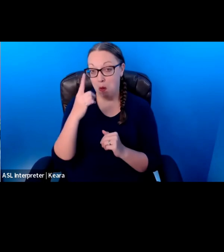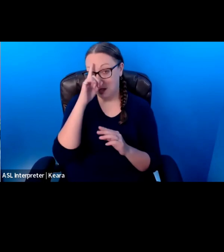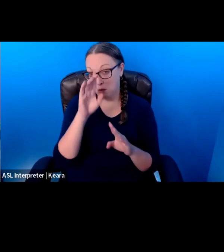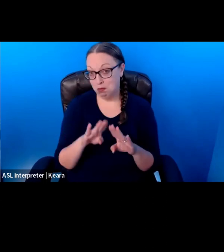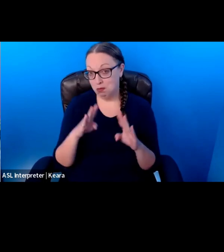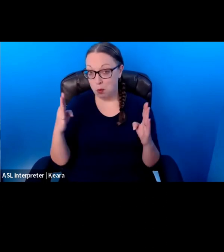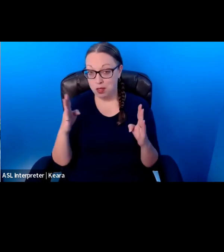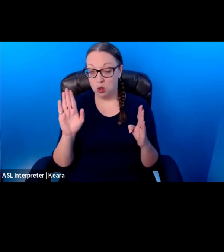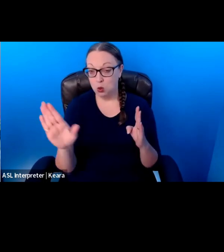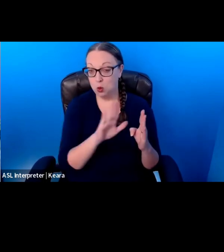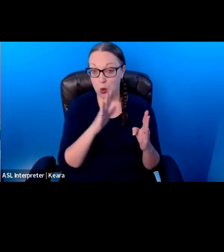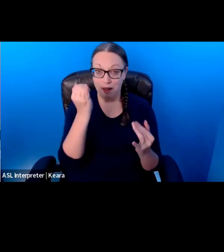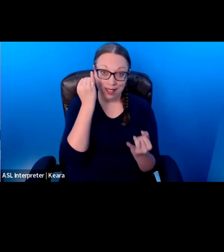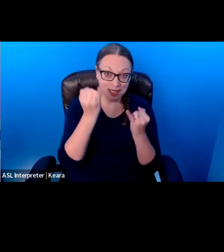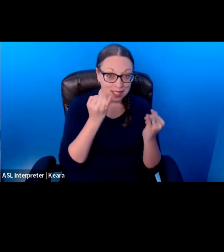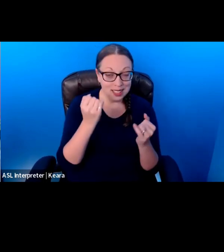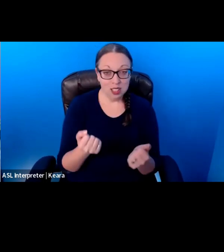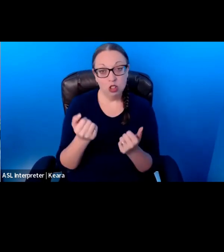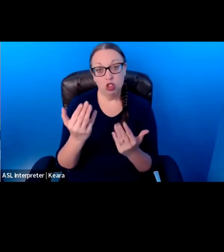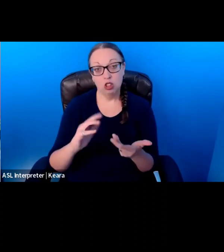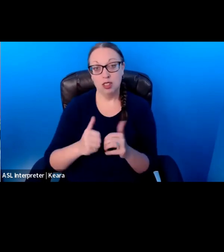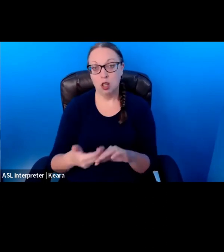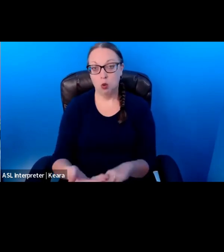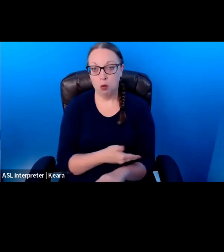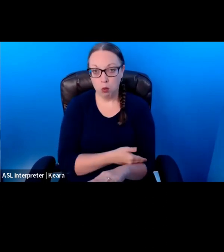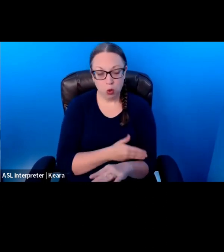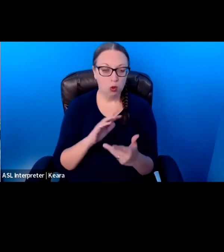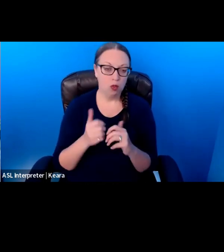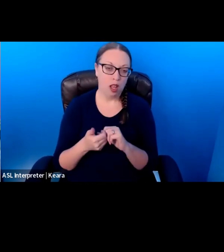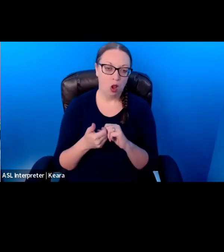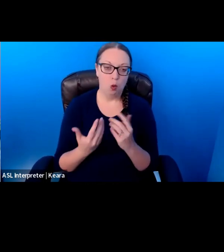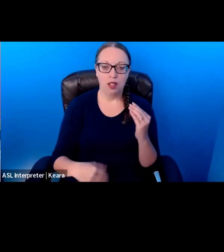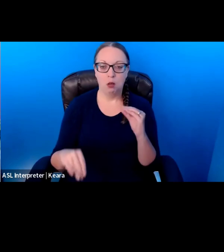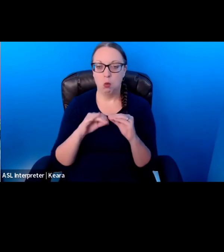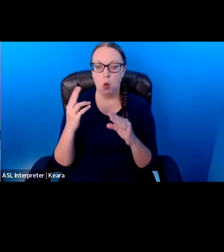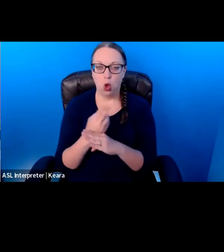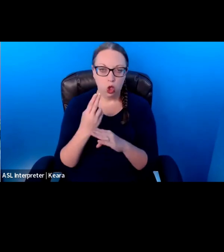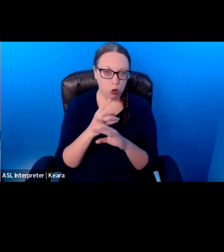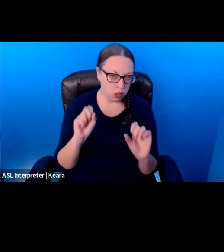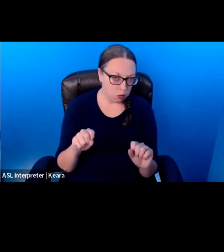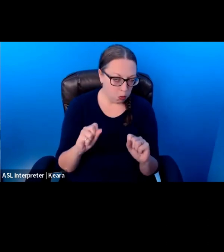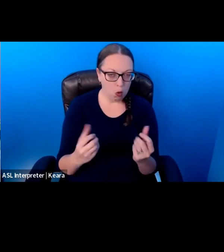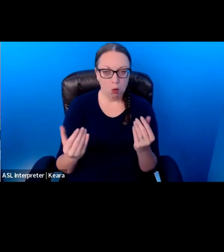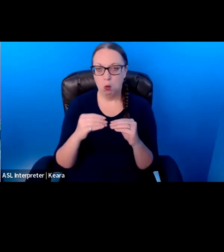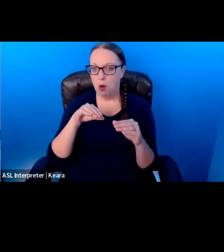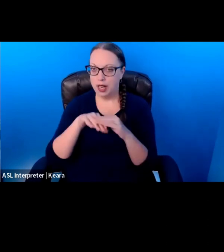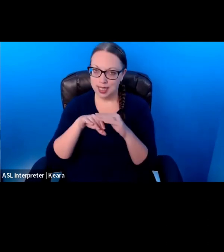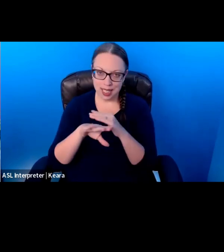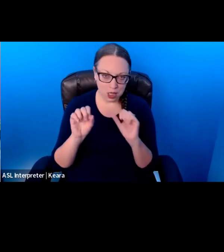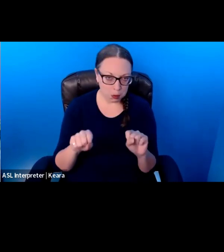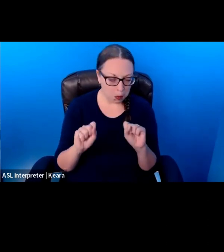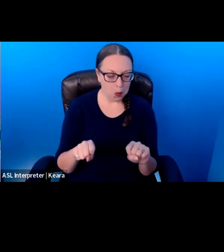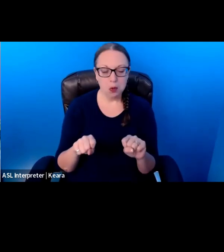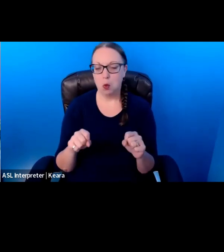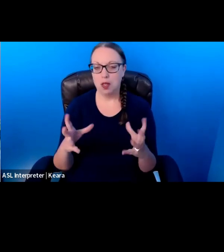hearing your ideas and suggestions about how we can improve, how we can be more useful, how we can be more accessible. We're open to all of your